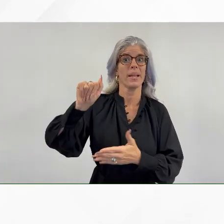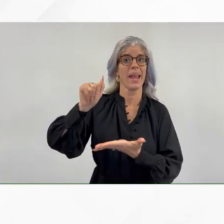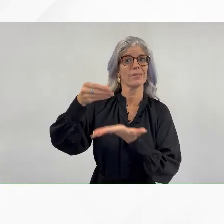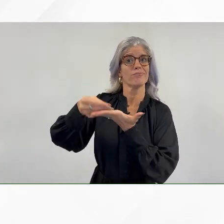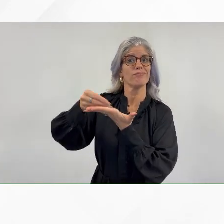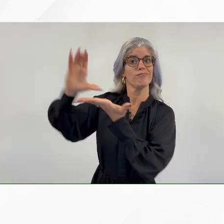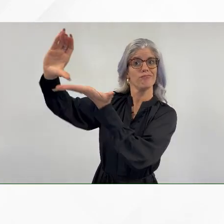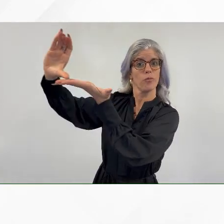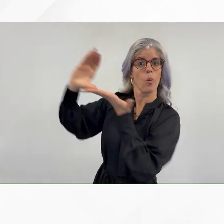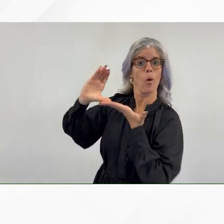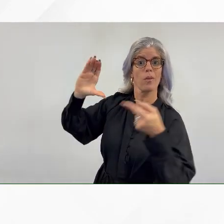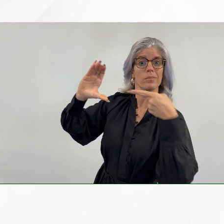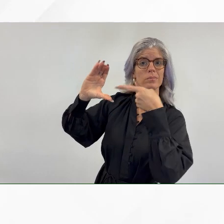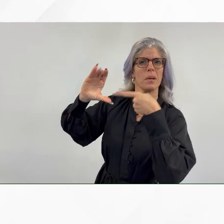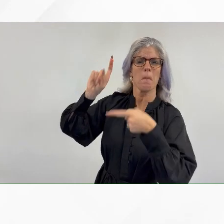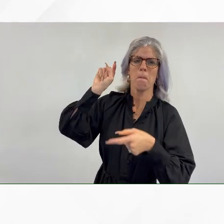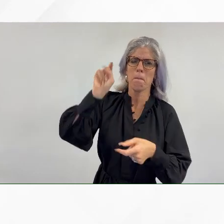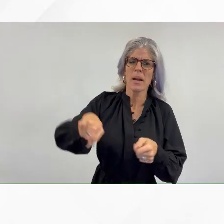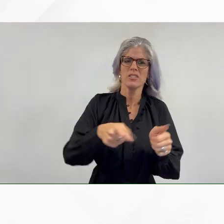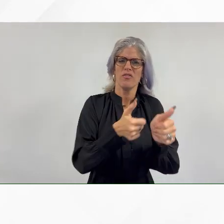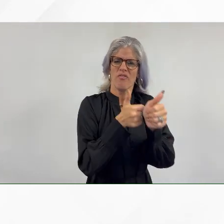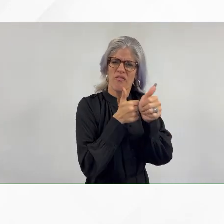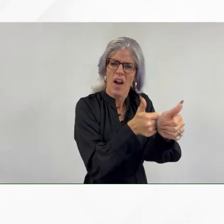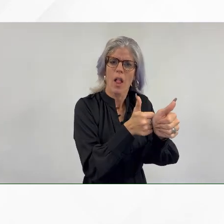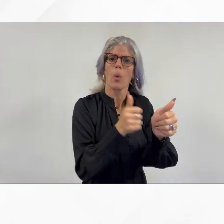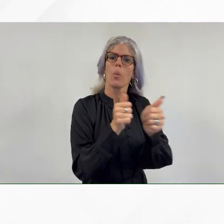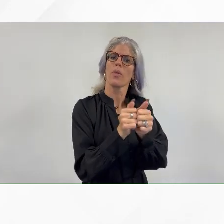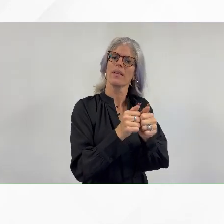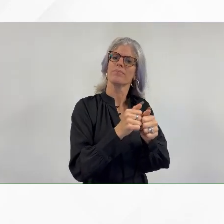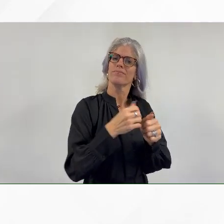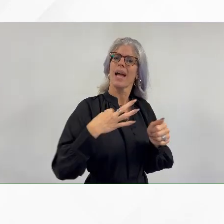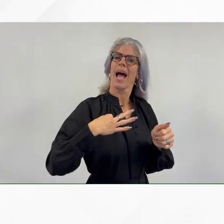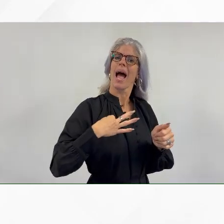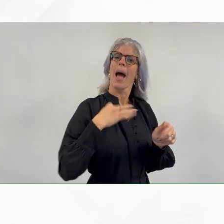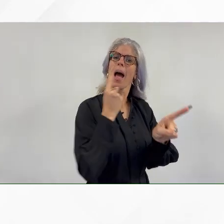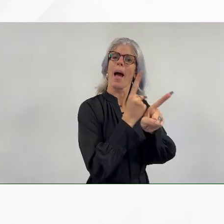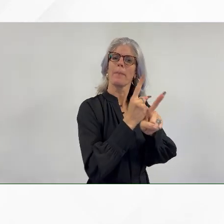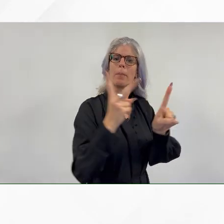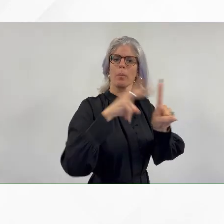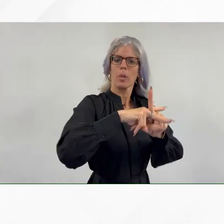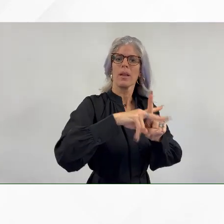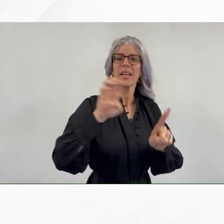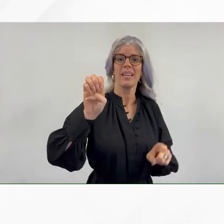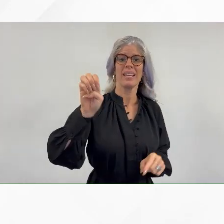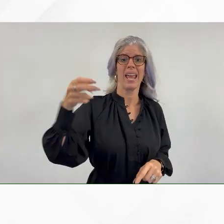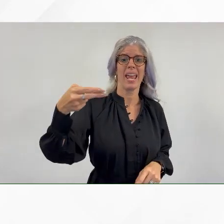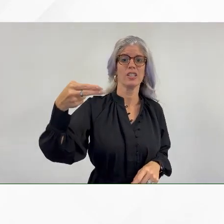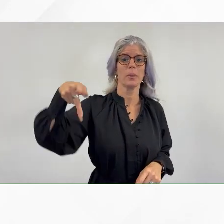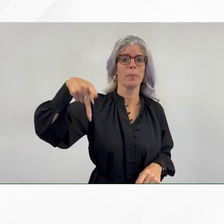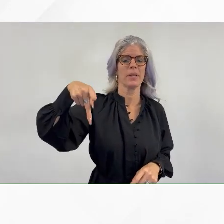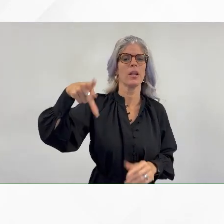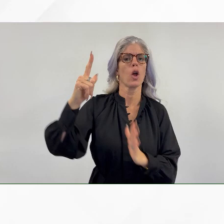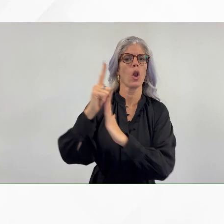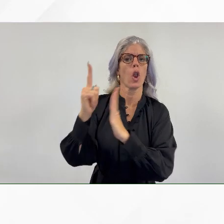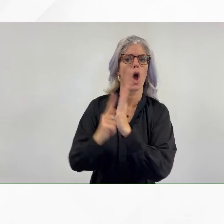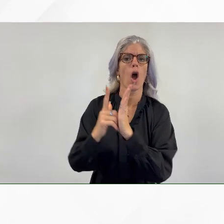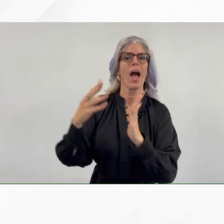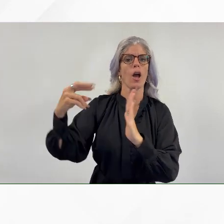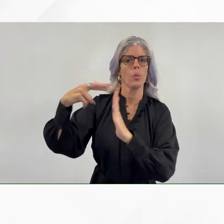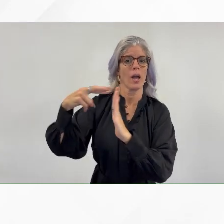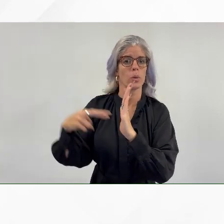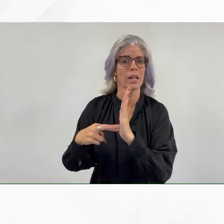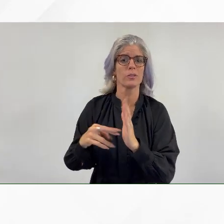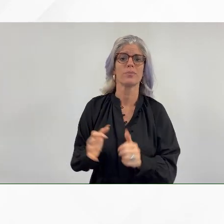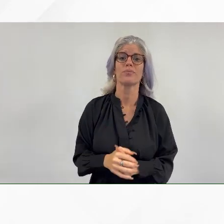All PA awards must comply with the applicable EHP laws and regulations, and all EHP permits, such as the ones outlined in the National